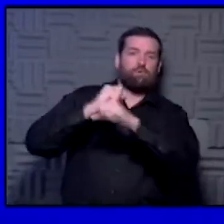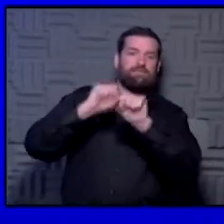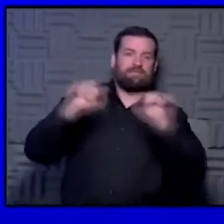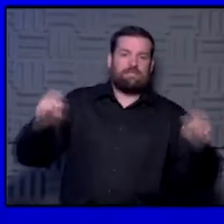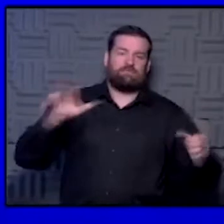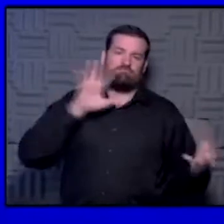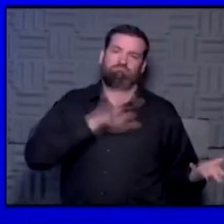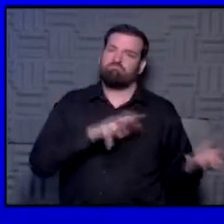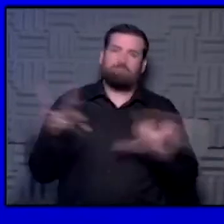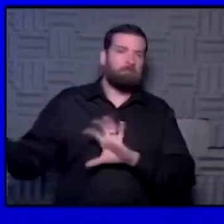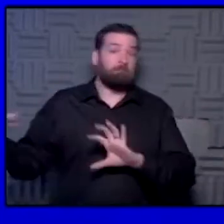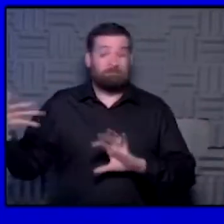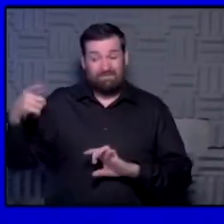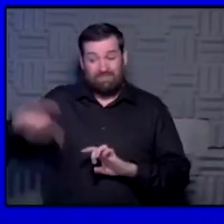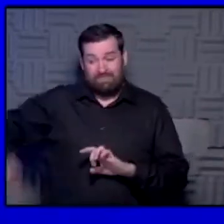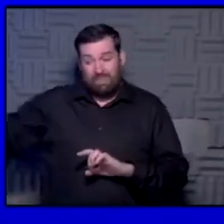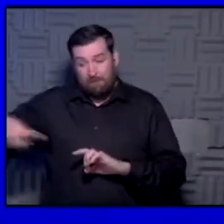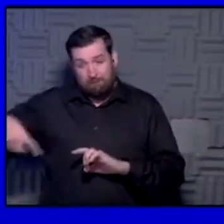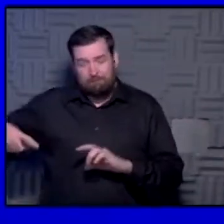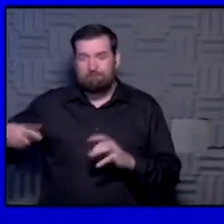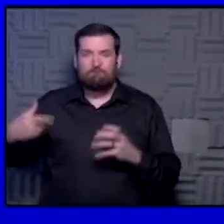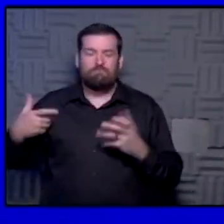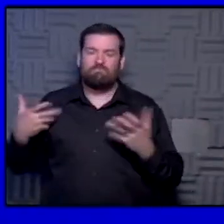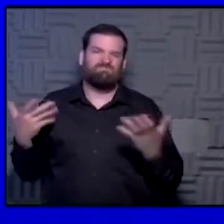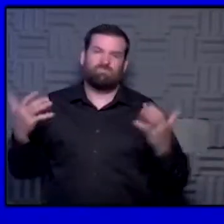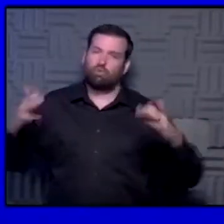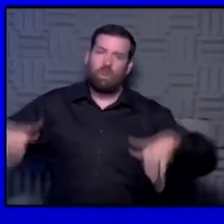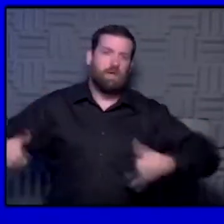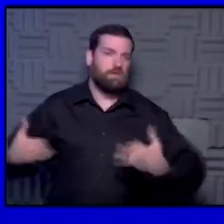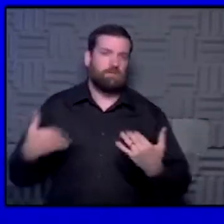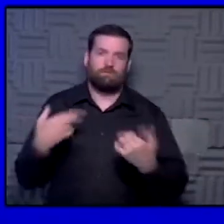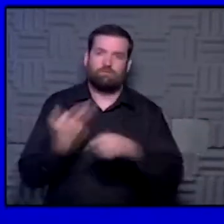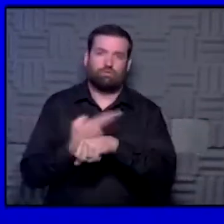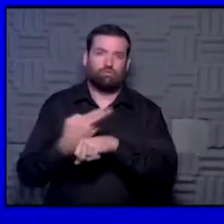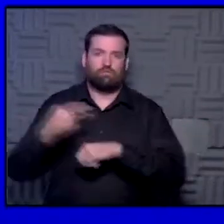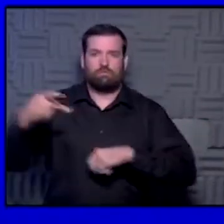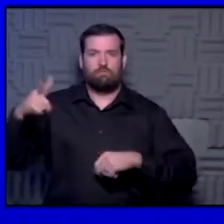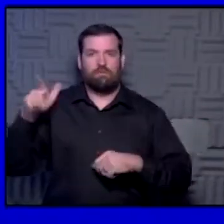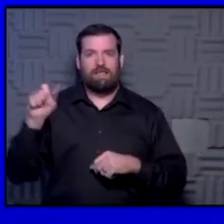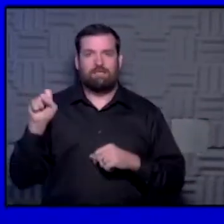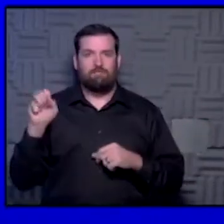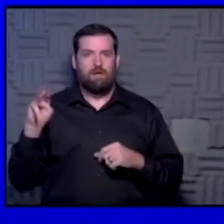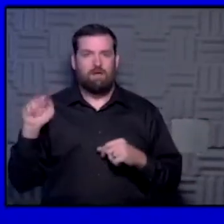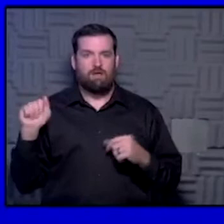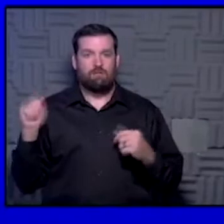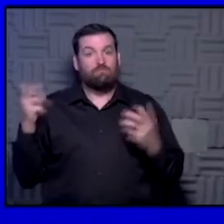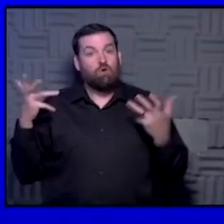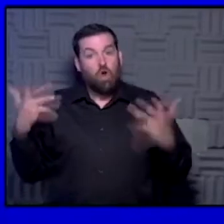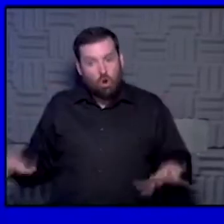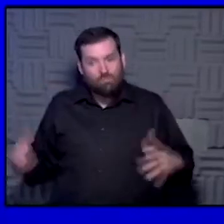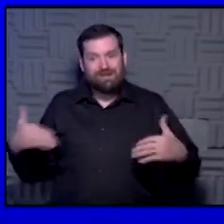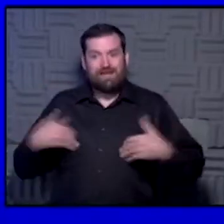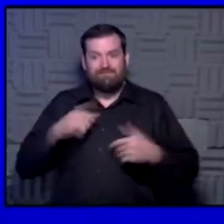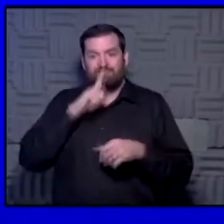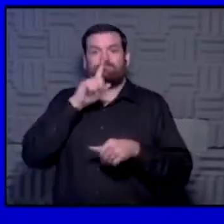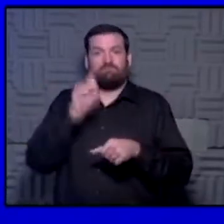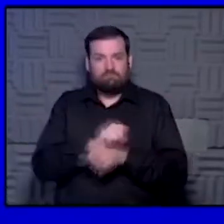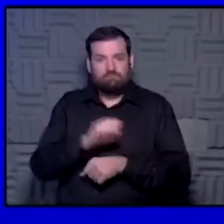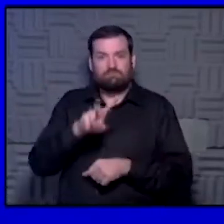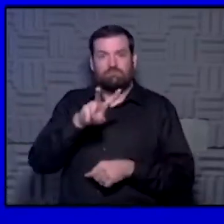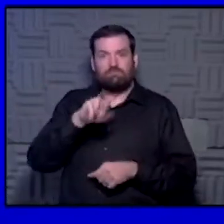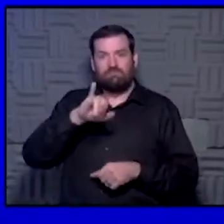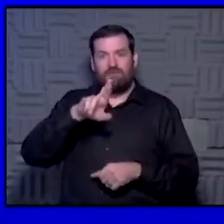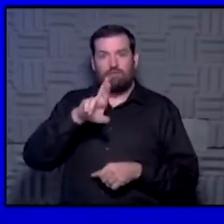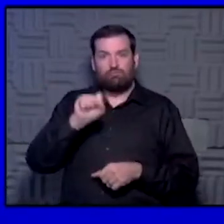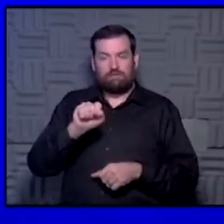really in those severely ill patients, by that time it's almost too late to use, because by that time you have the actual virus that has kind